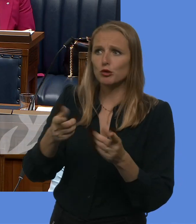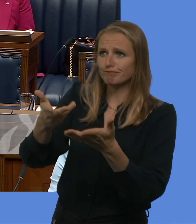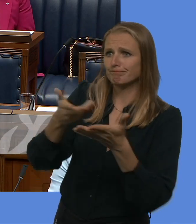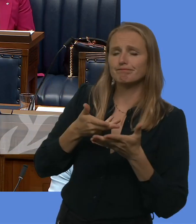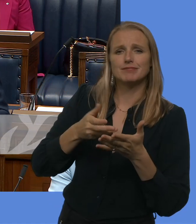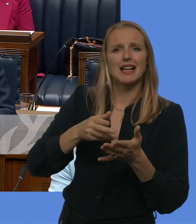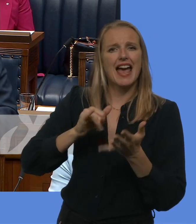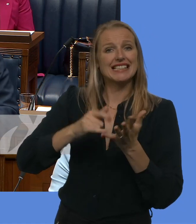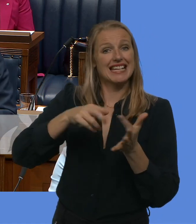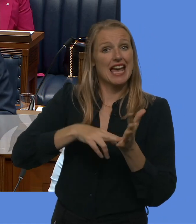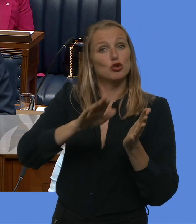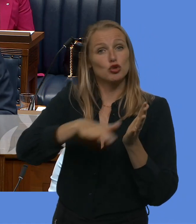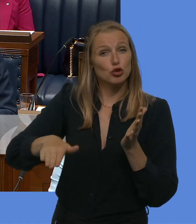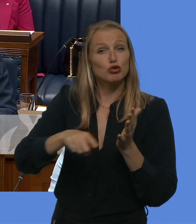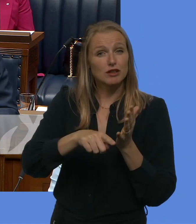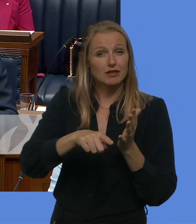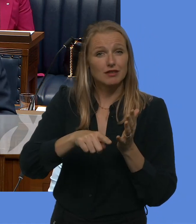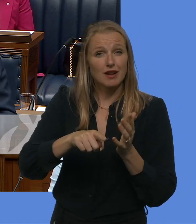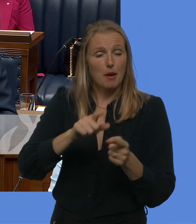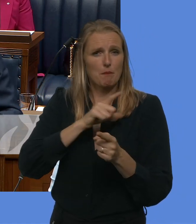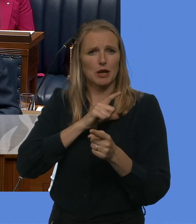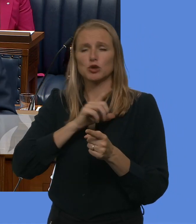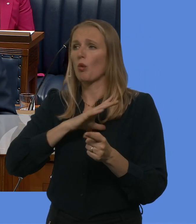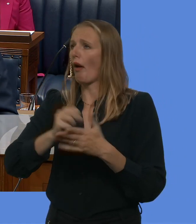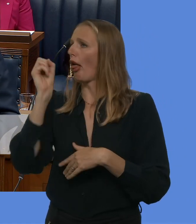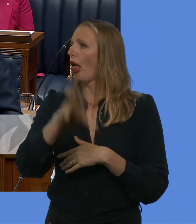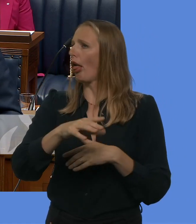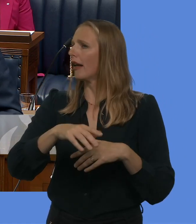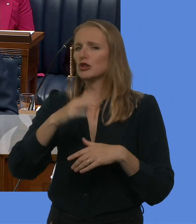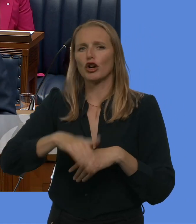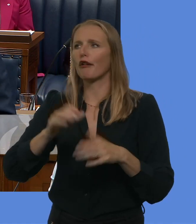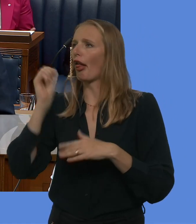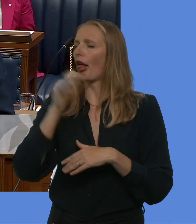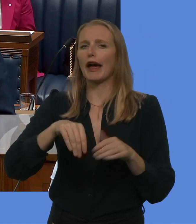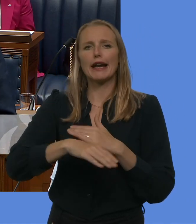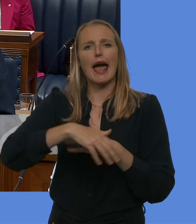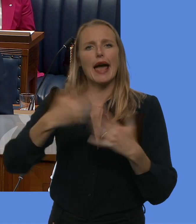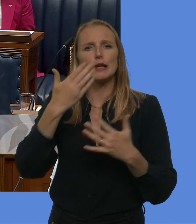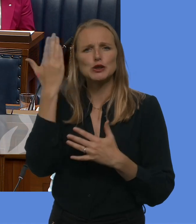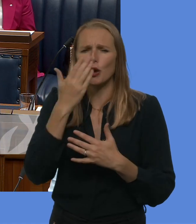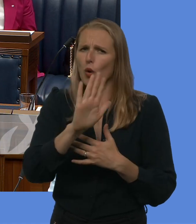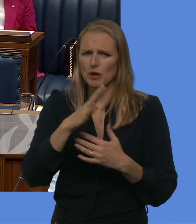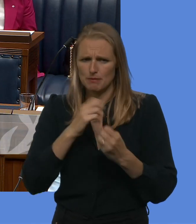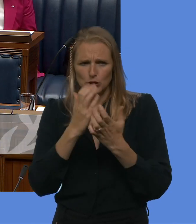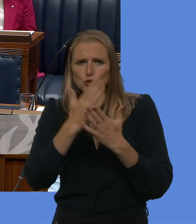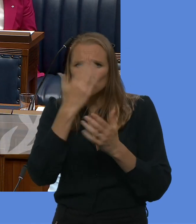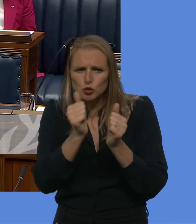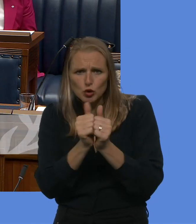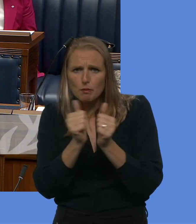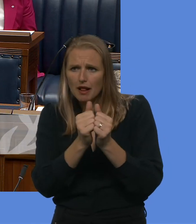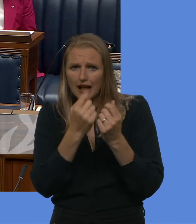specific pressures are, trying to make sure that it isn't just about any school, it's the right school, has to be the right place for children, and